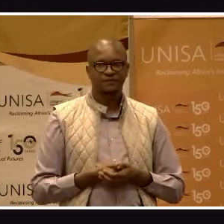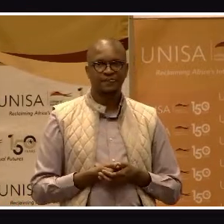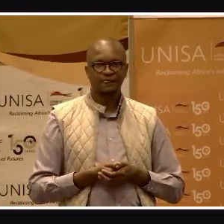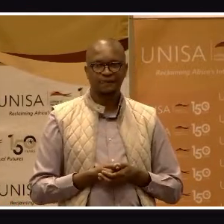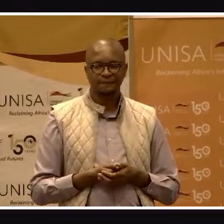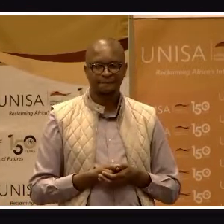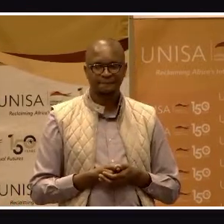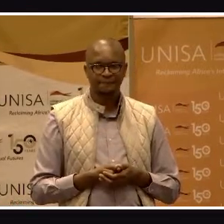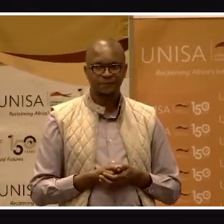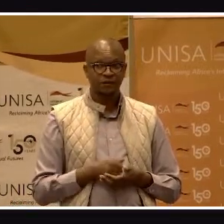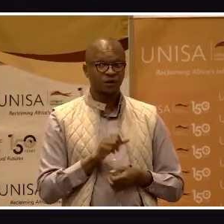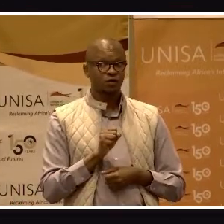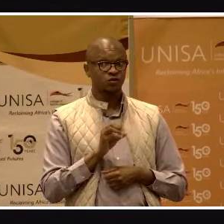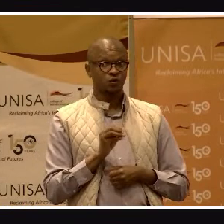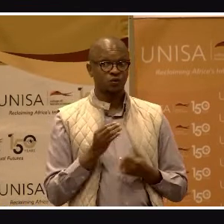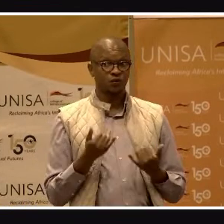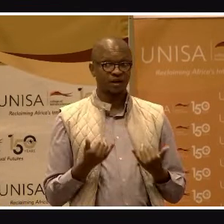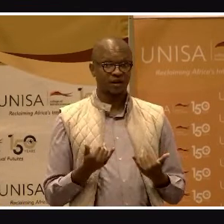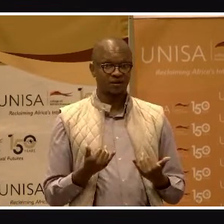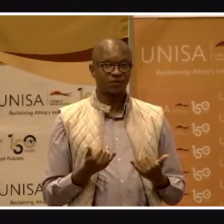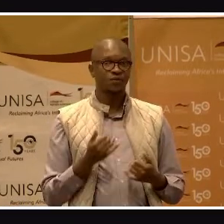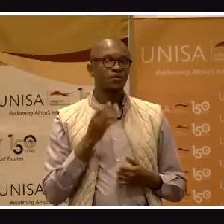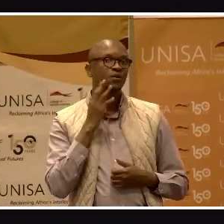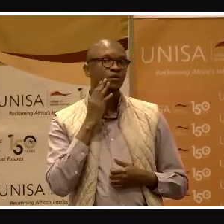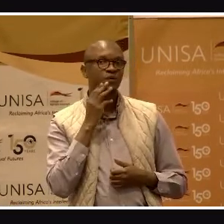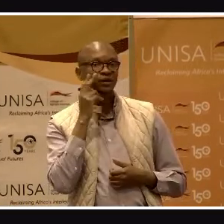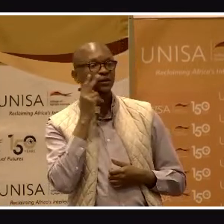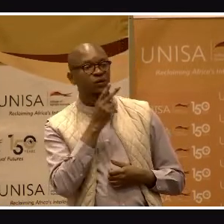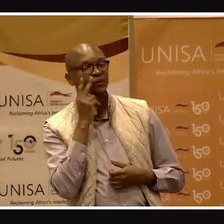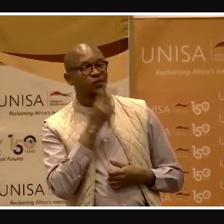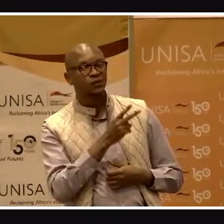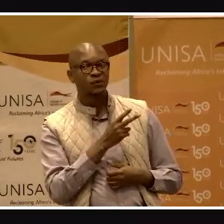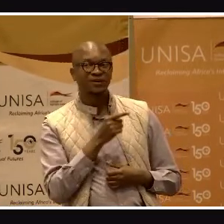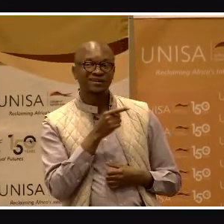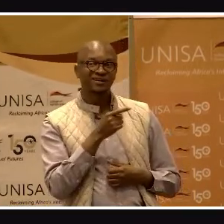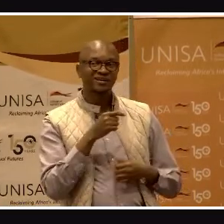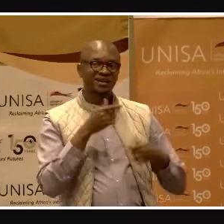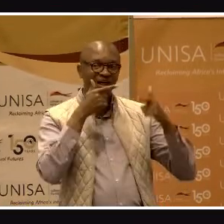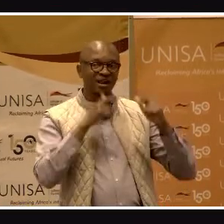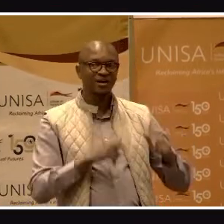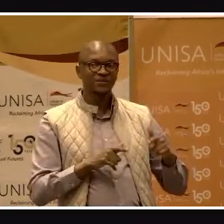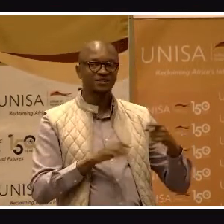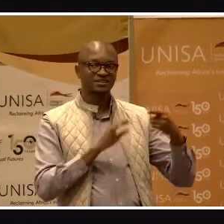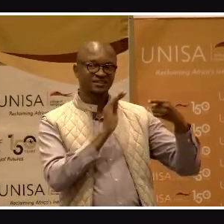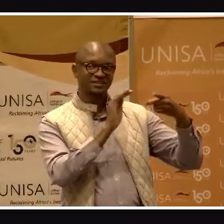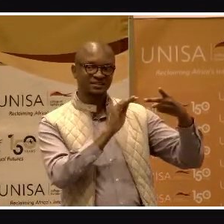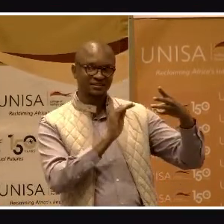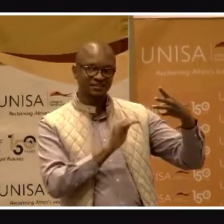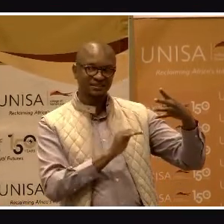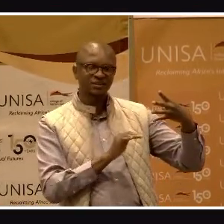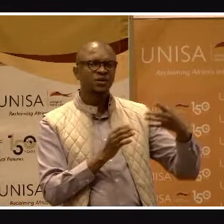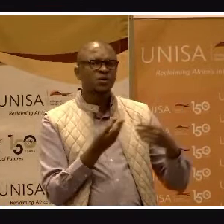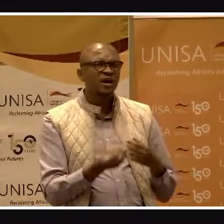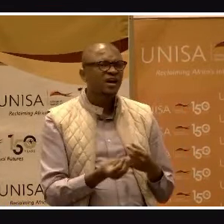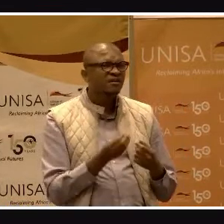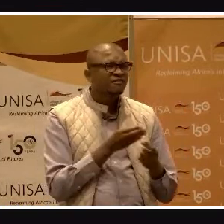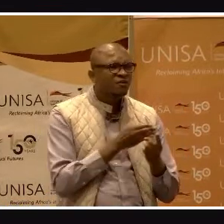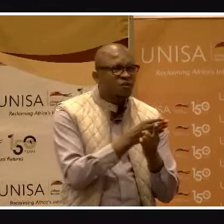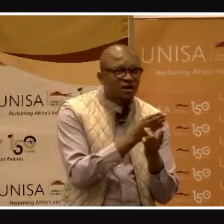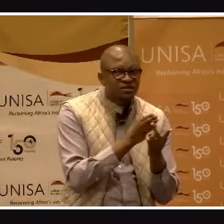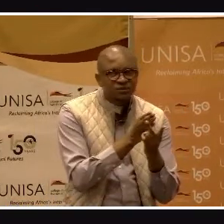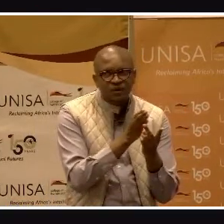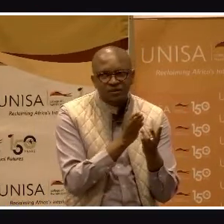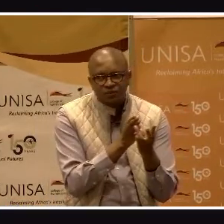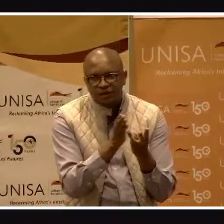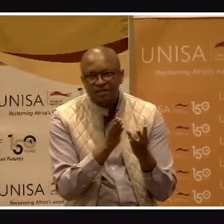promotion. So, looking at indigenous languages, we can say precisely that they are gateways to cultural diversity and